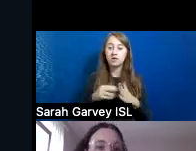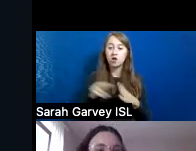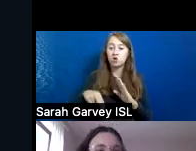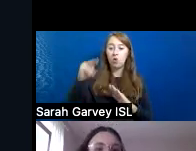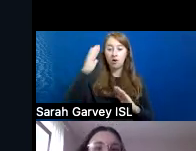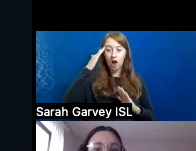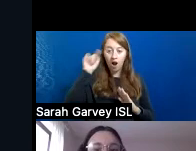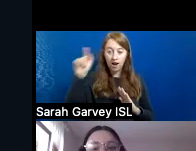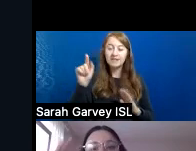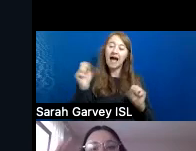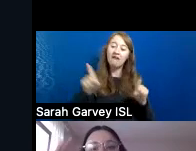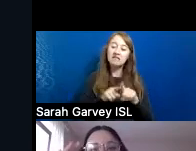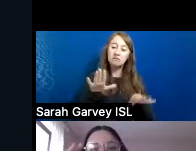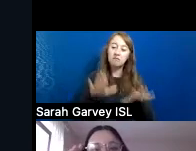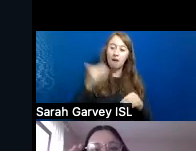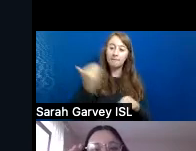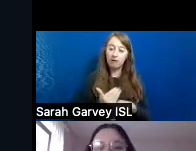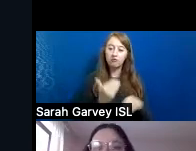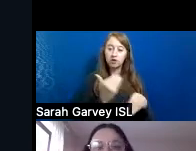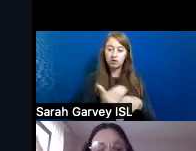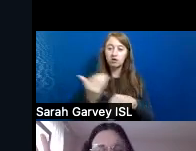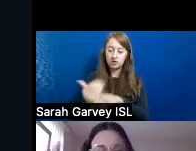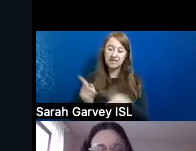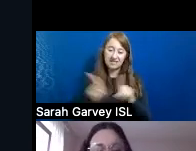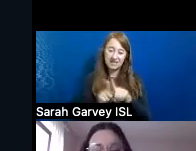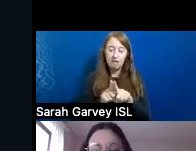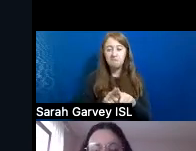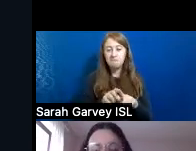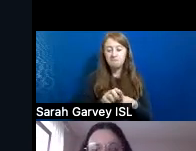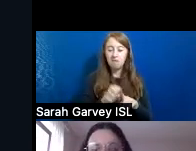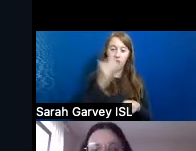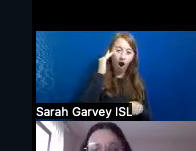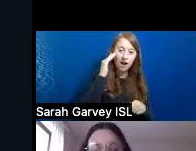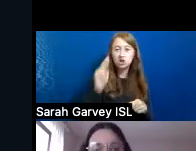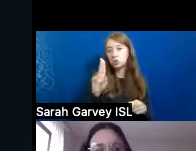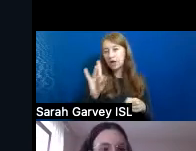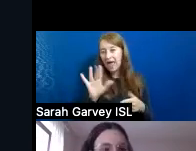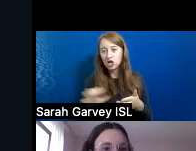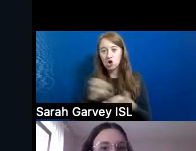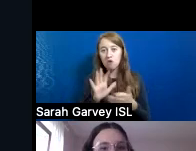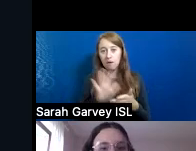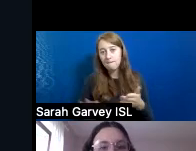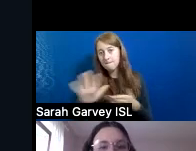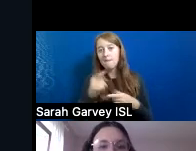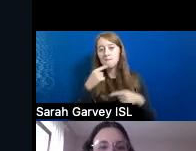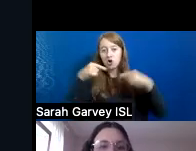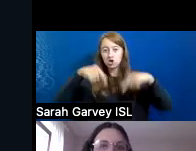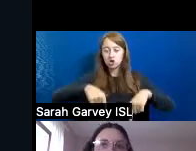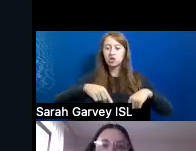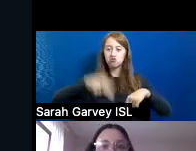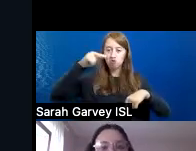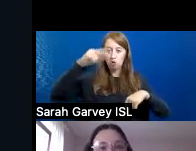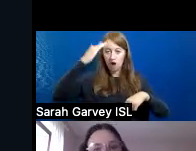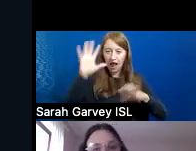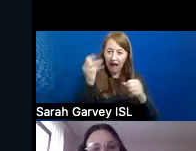similar barriers to other places in Ireland, the UK, and Europe, there are often very particular contexts around some of the barriers just because of our